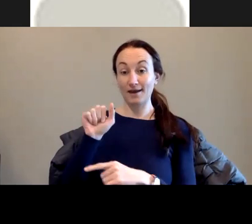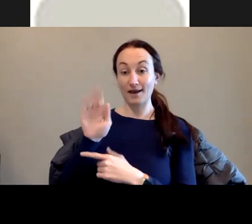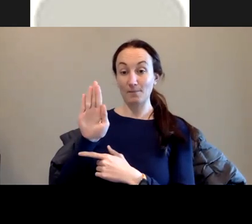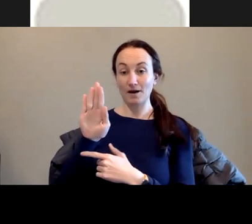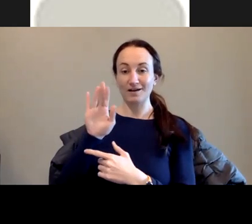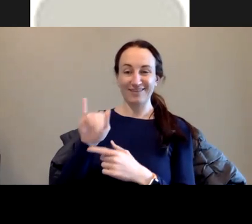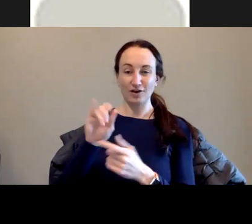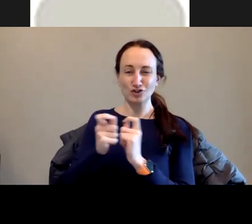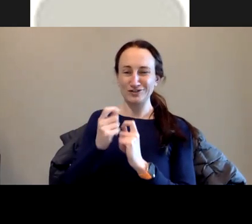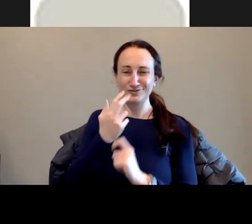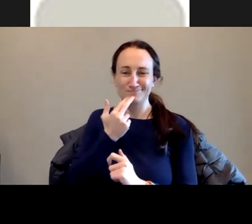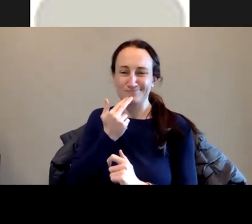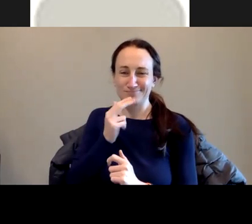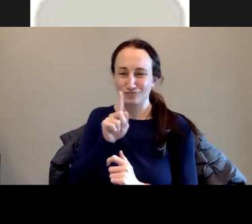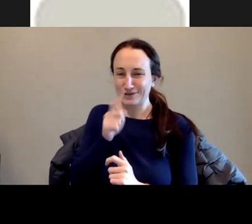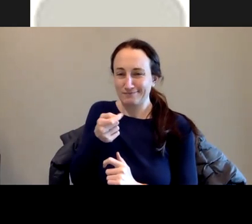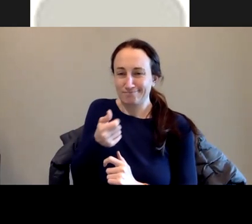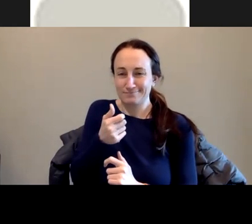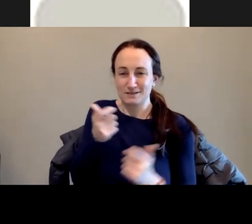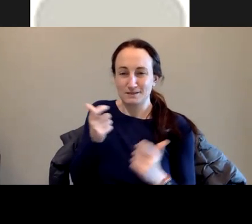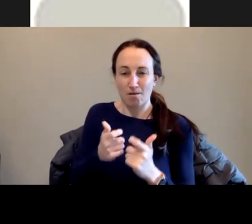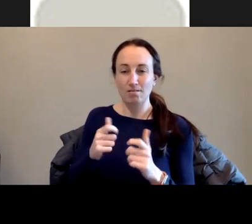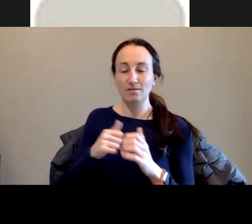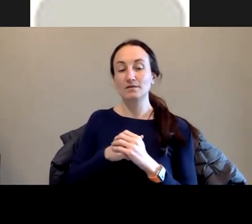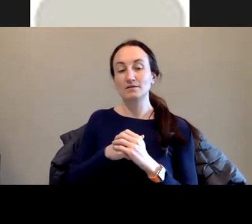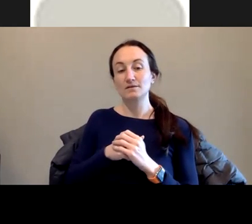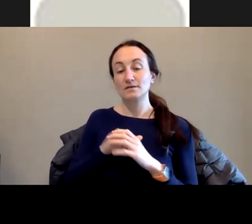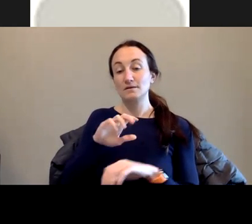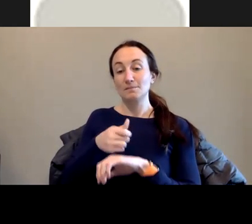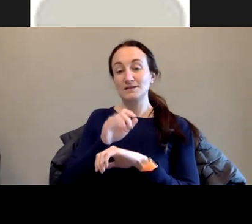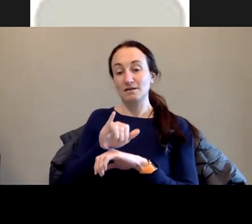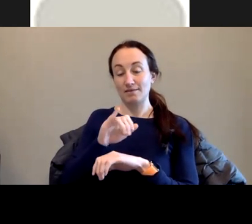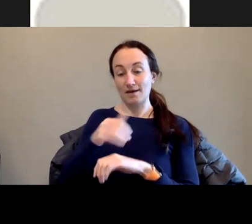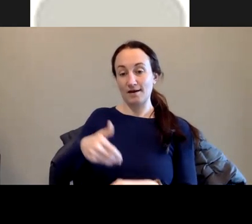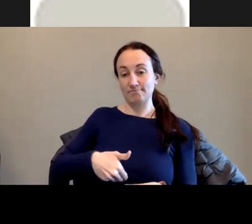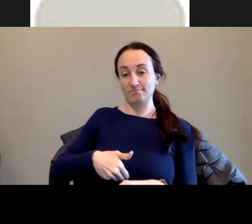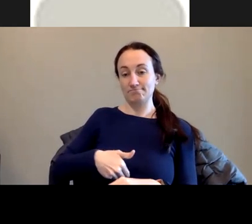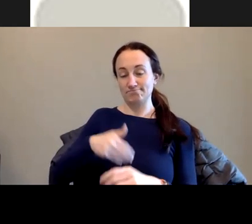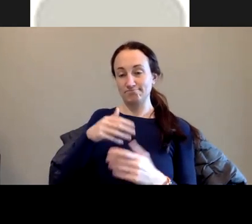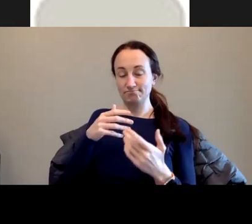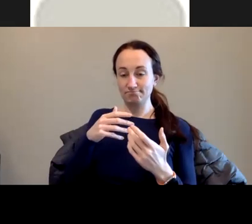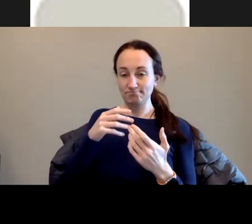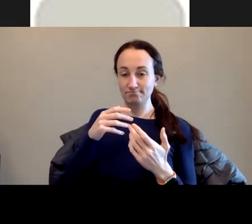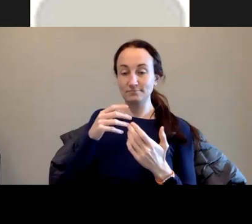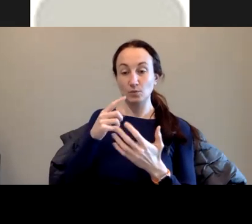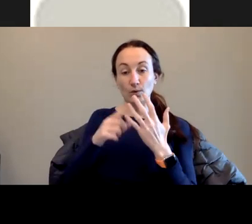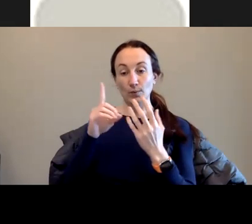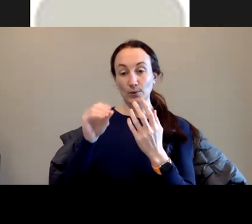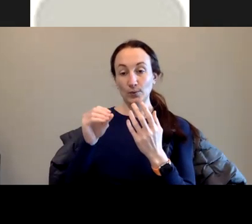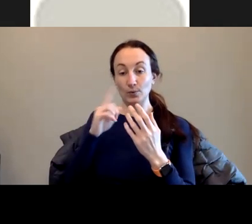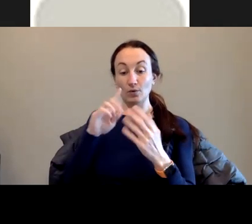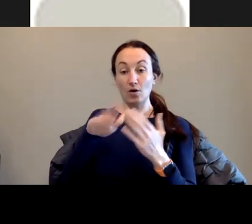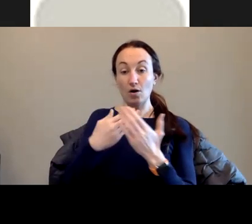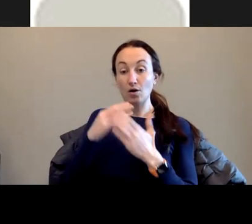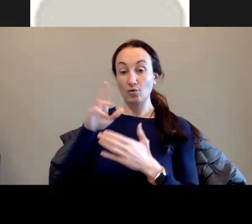small. So based on this sort of intuition, what we can do is we can kind of group the